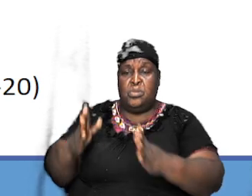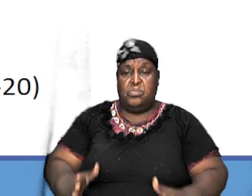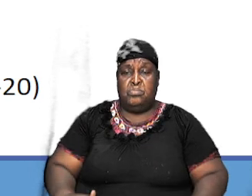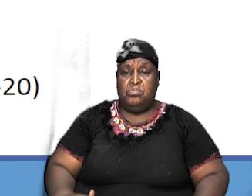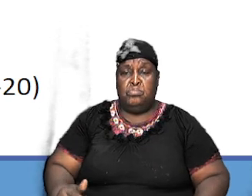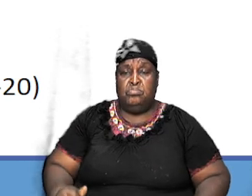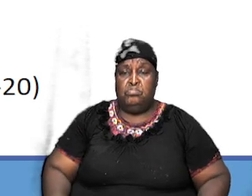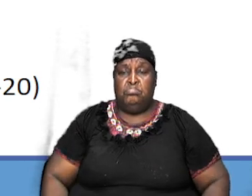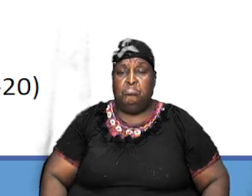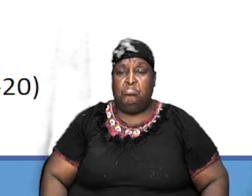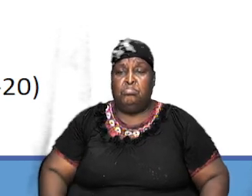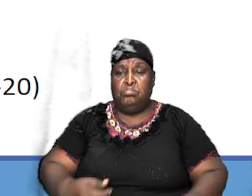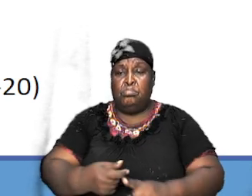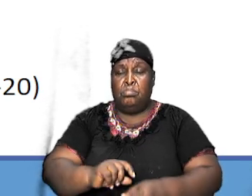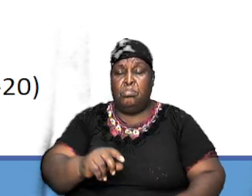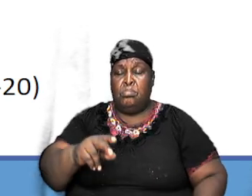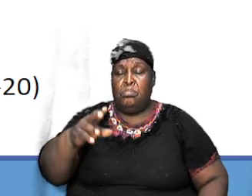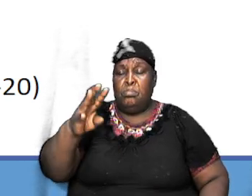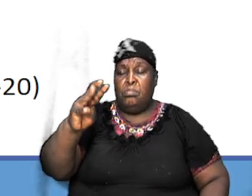From